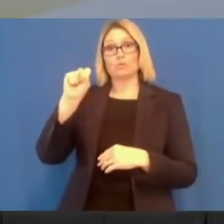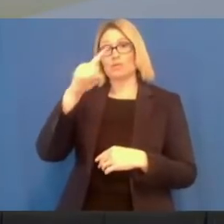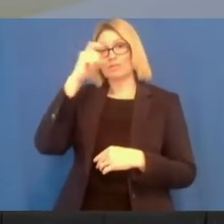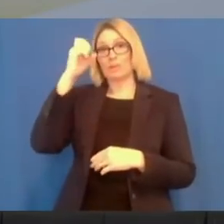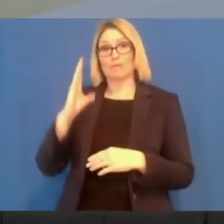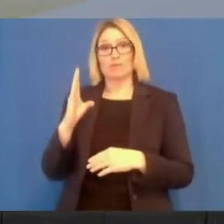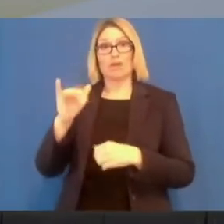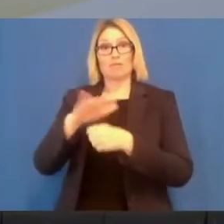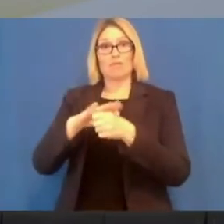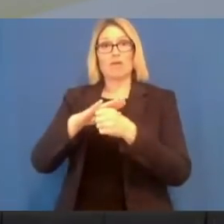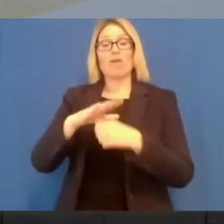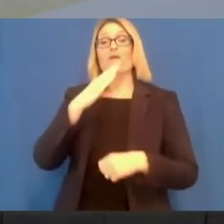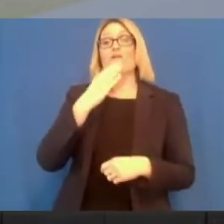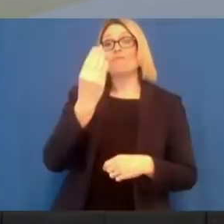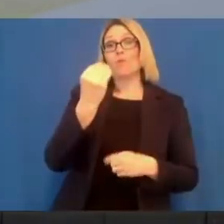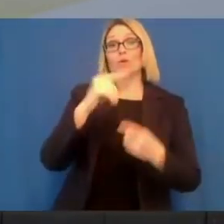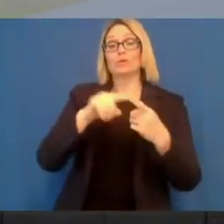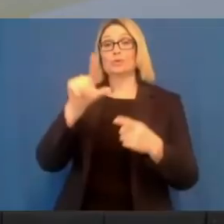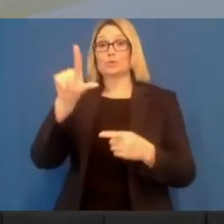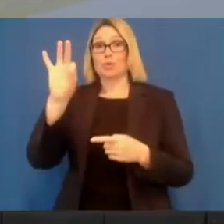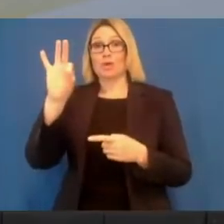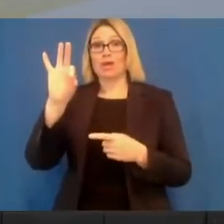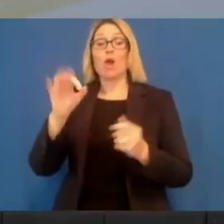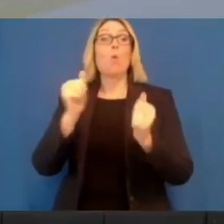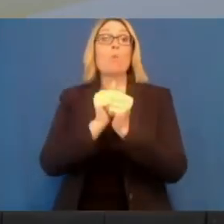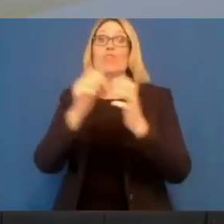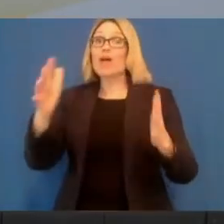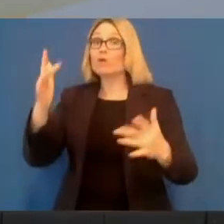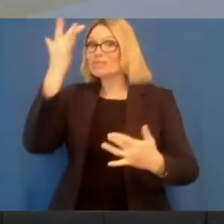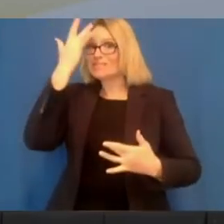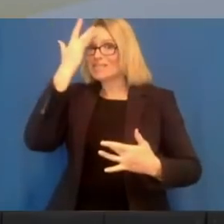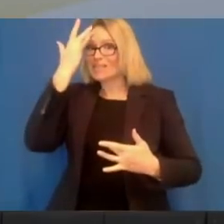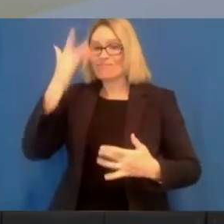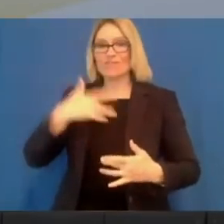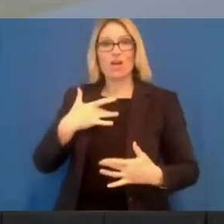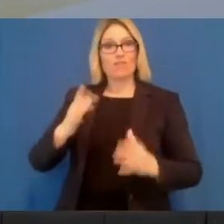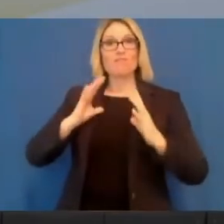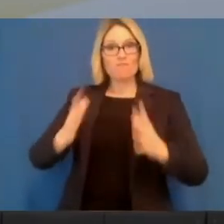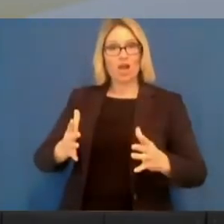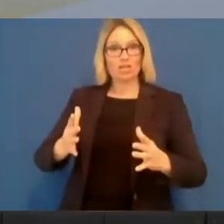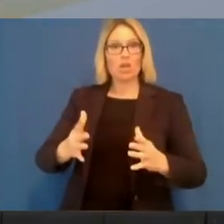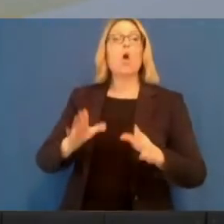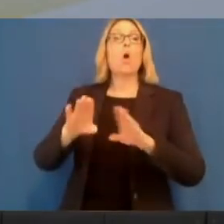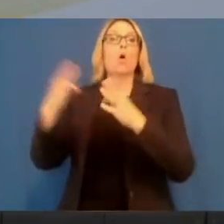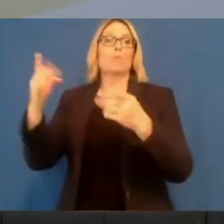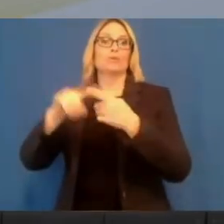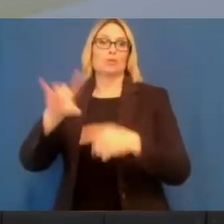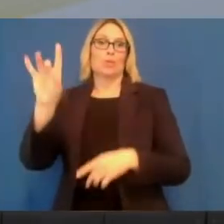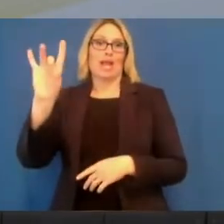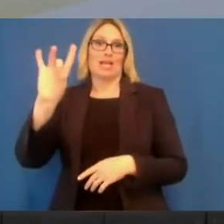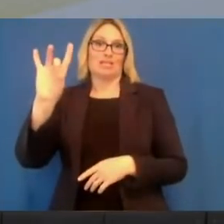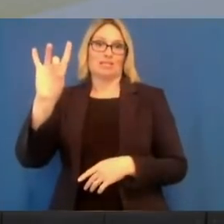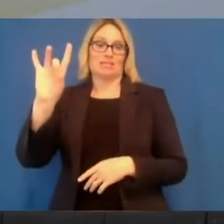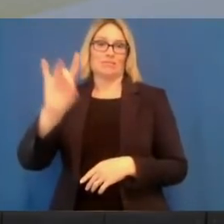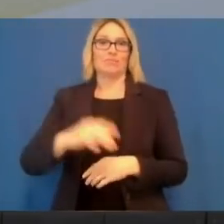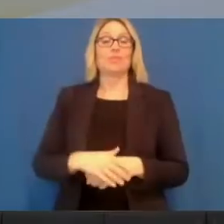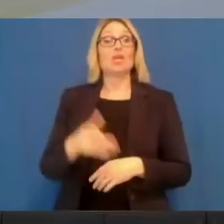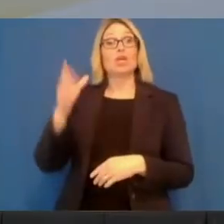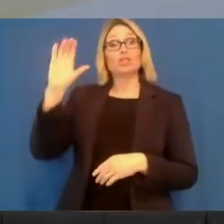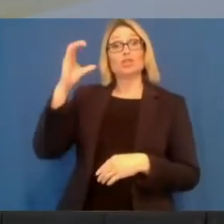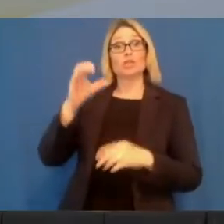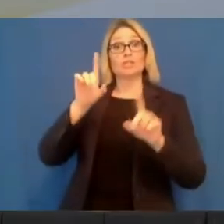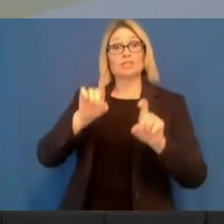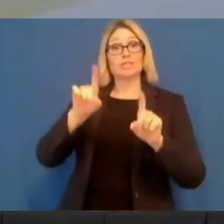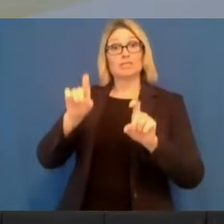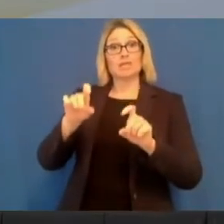area, aged 14 to 29, without symptoms of COVID-19, is open until 8 p.m. The Charlottetown Testing Clinic